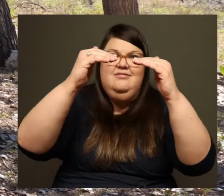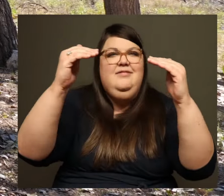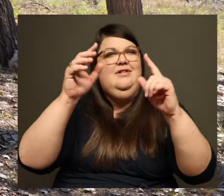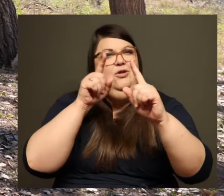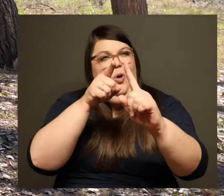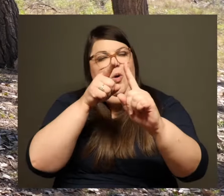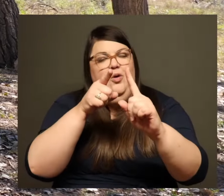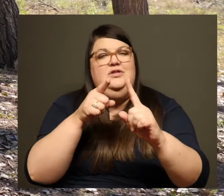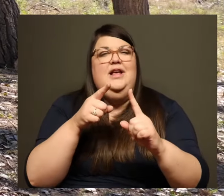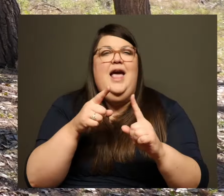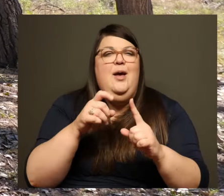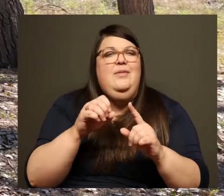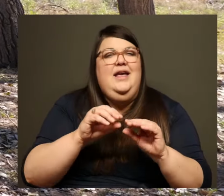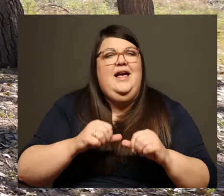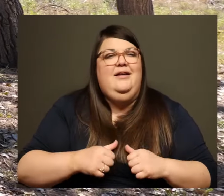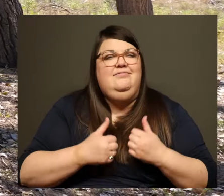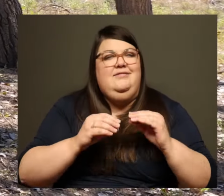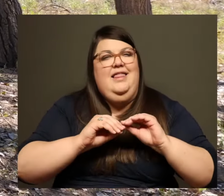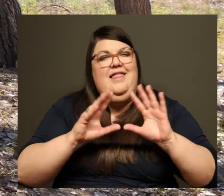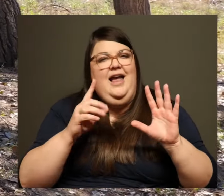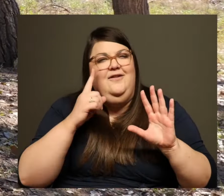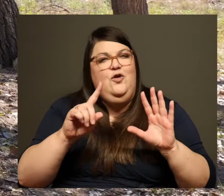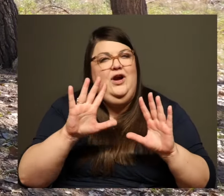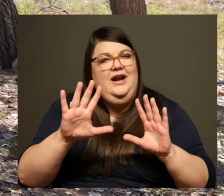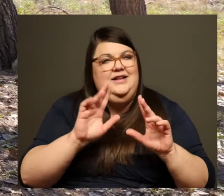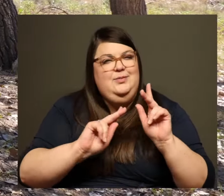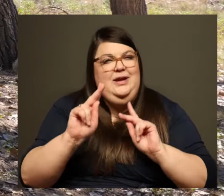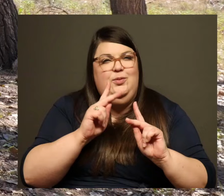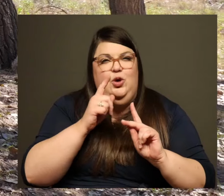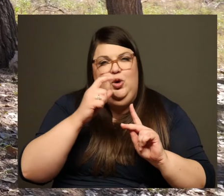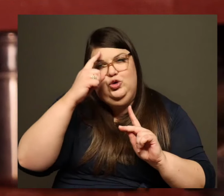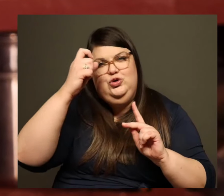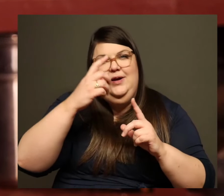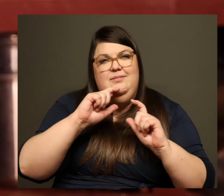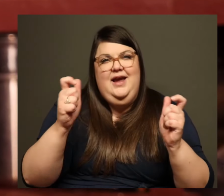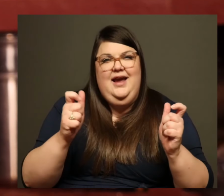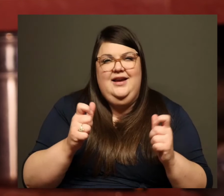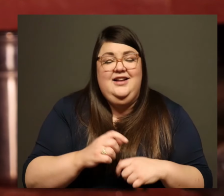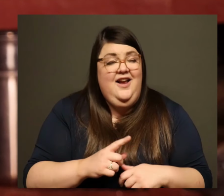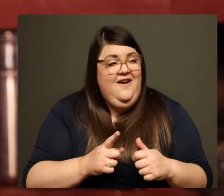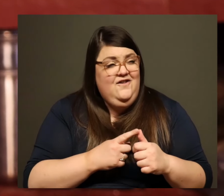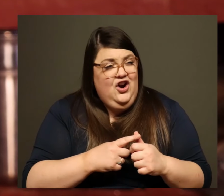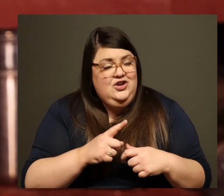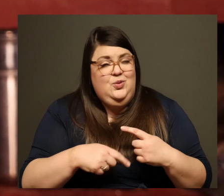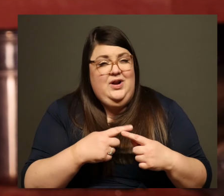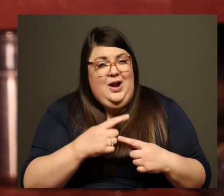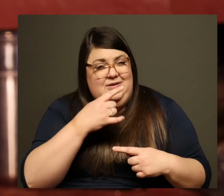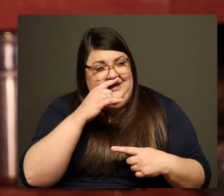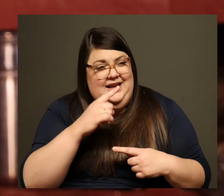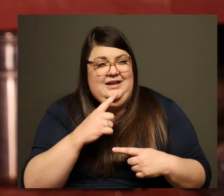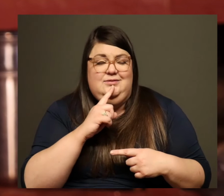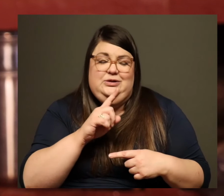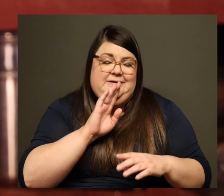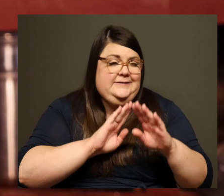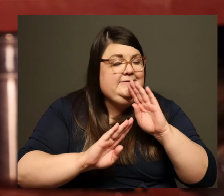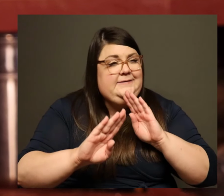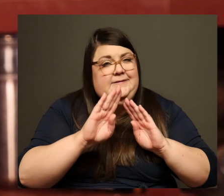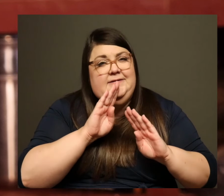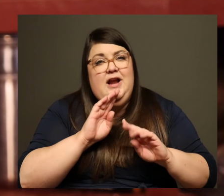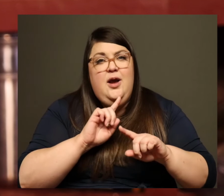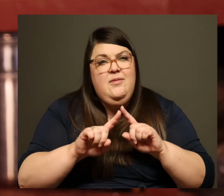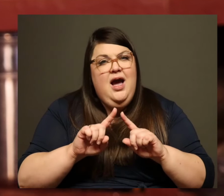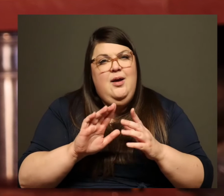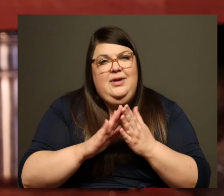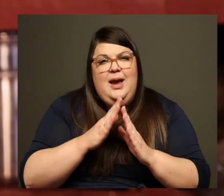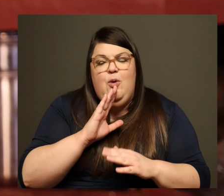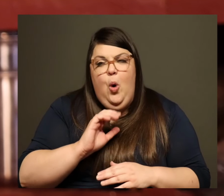people who dream big. At first, when I was a kid, it hard, extremely hard and frustrating, but as I got older, I got used to not